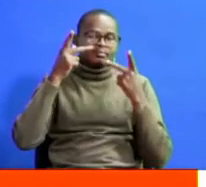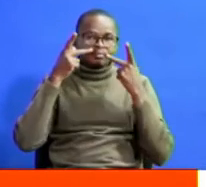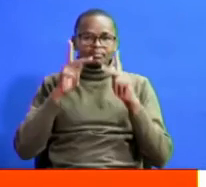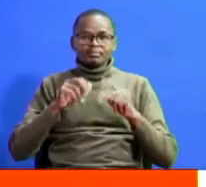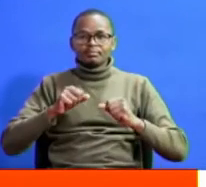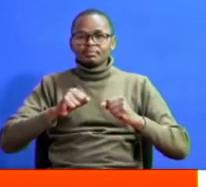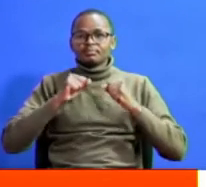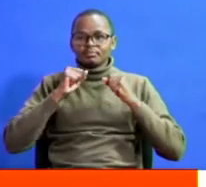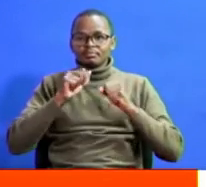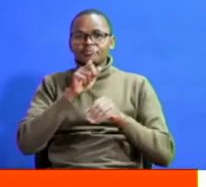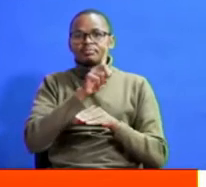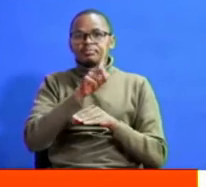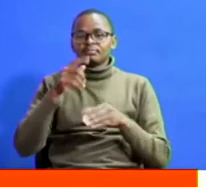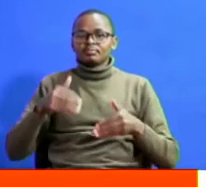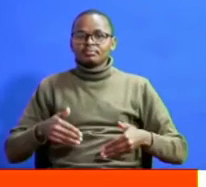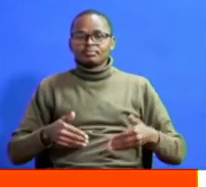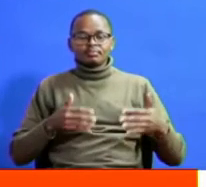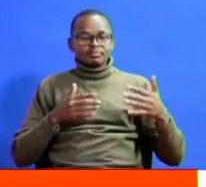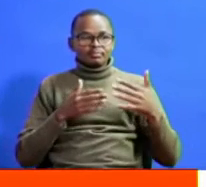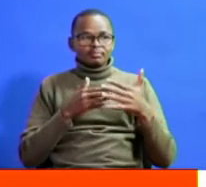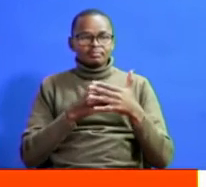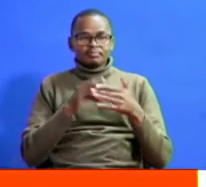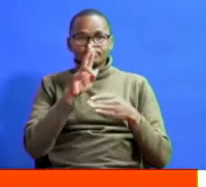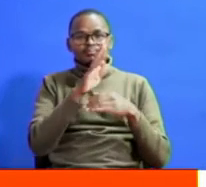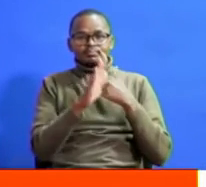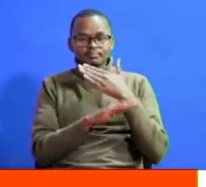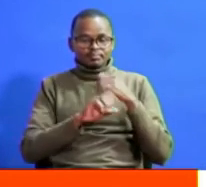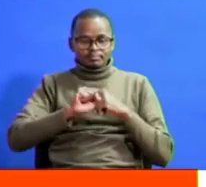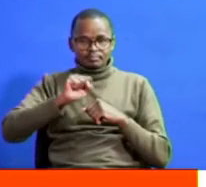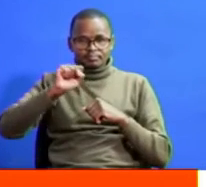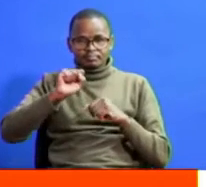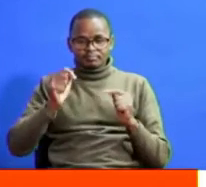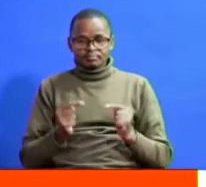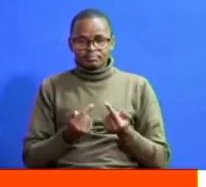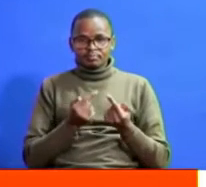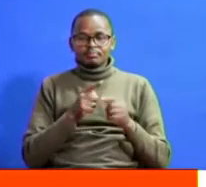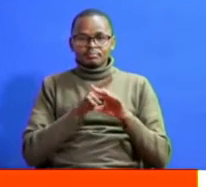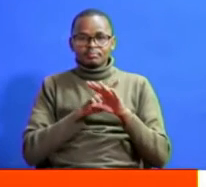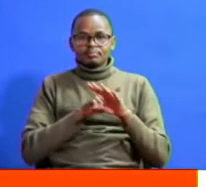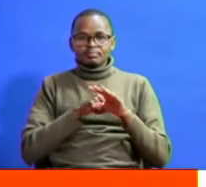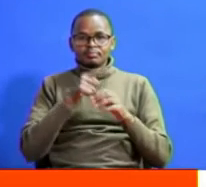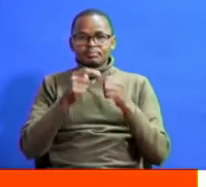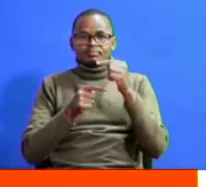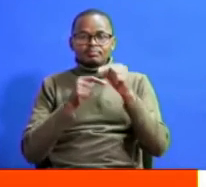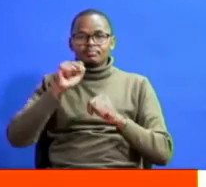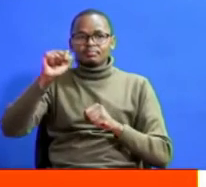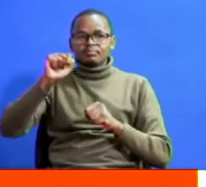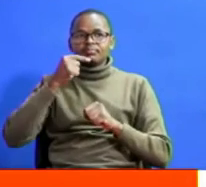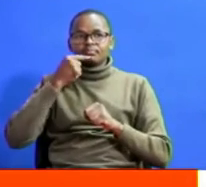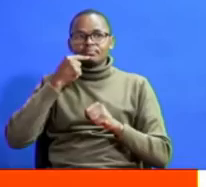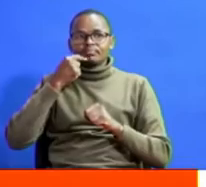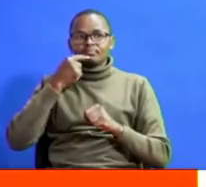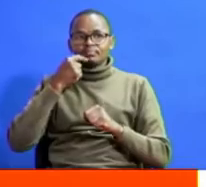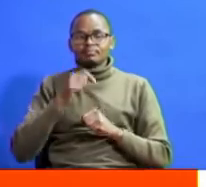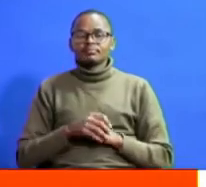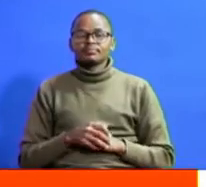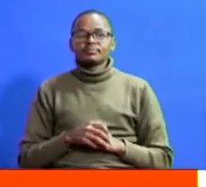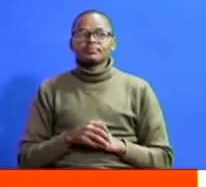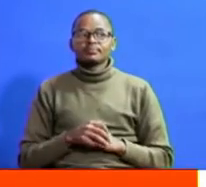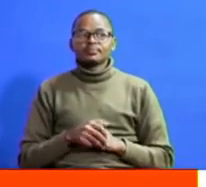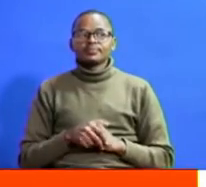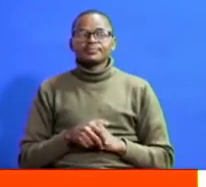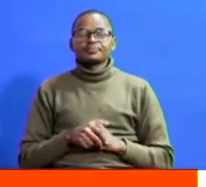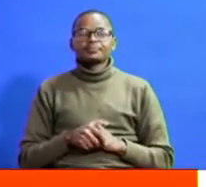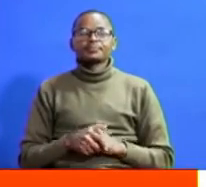ambassadors have warned the youth to shun being misused by politicians to cause violence during the ongoing campaigns.